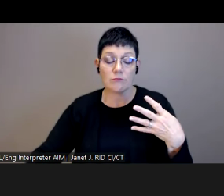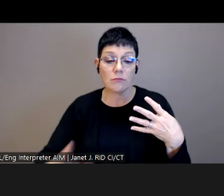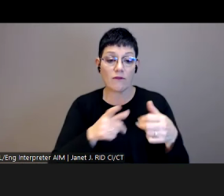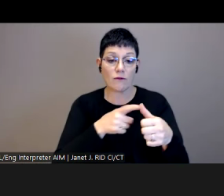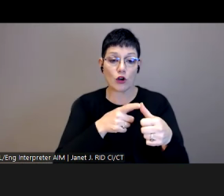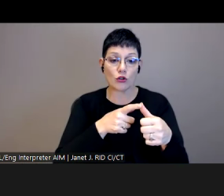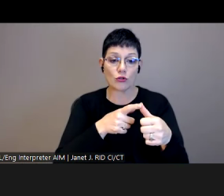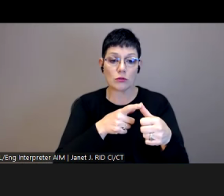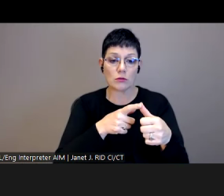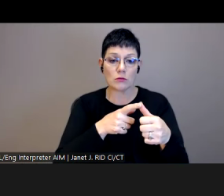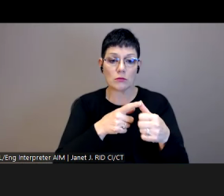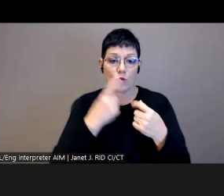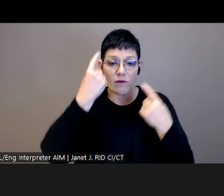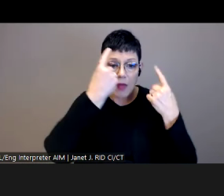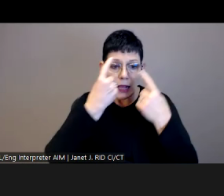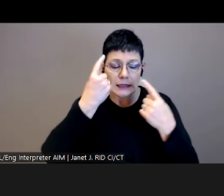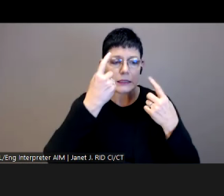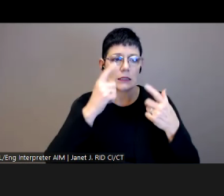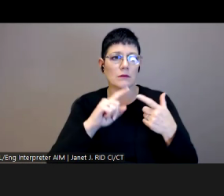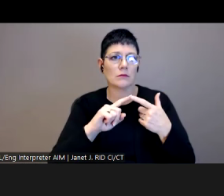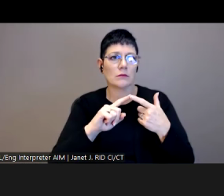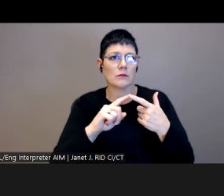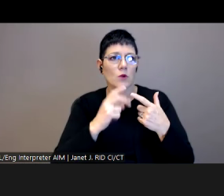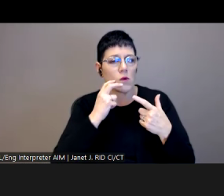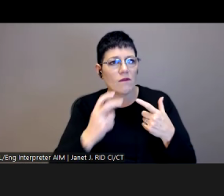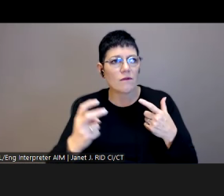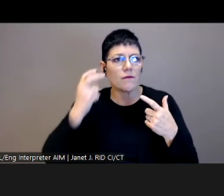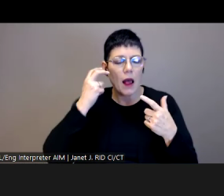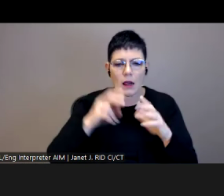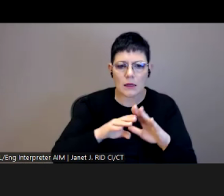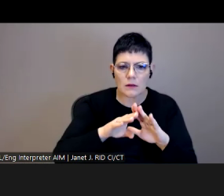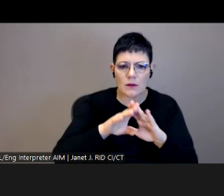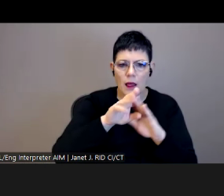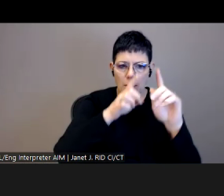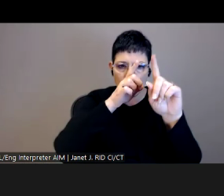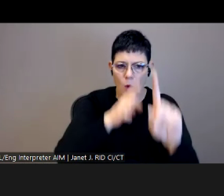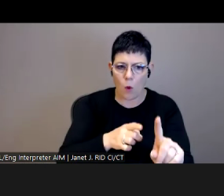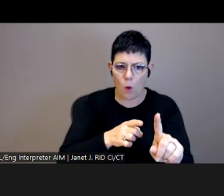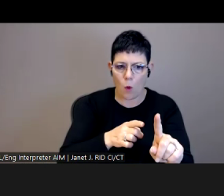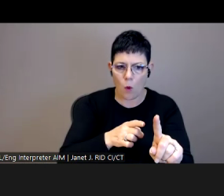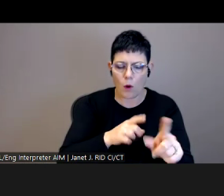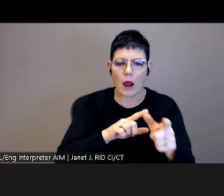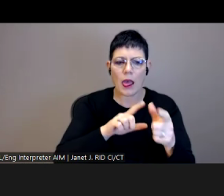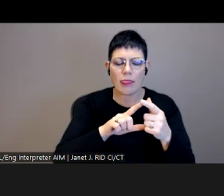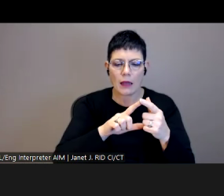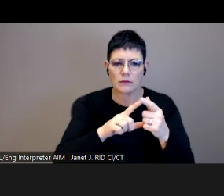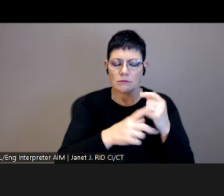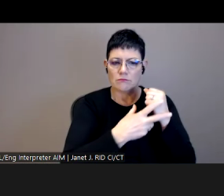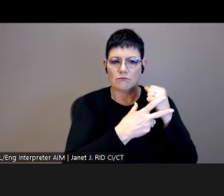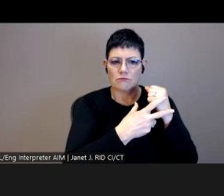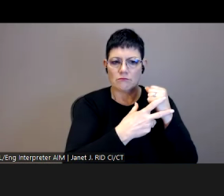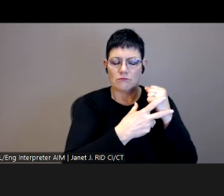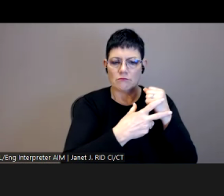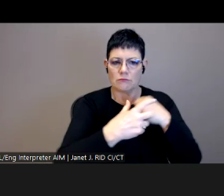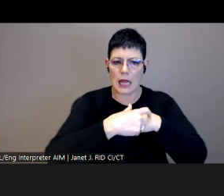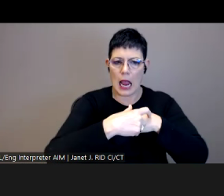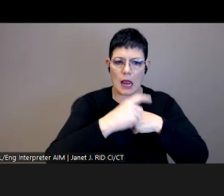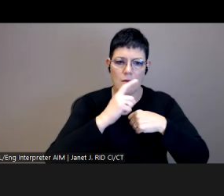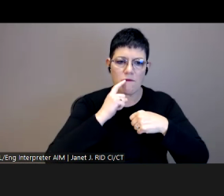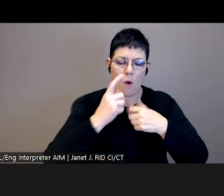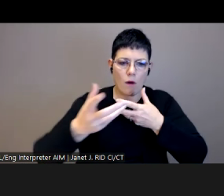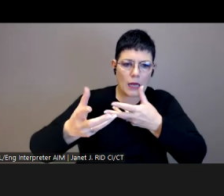In that chapter, you'll learn about reflecting on and developing goals, and then allocating time and resources to engagement, like creating